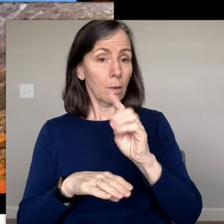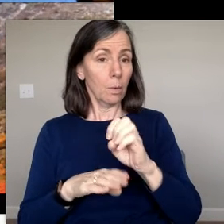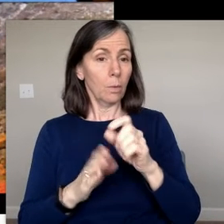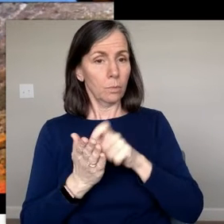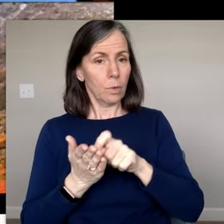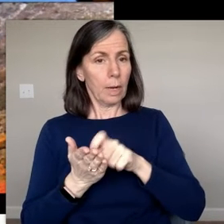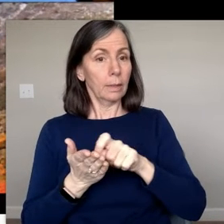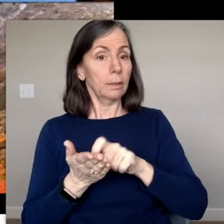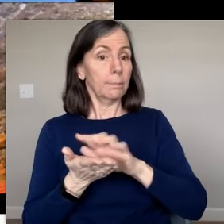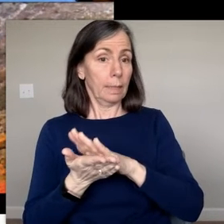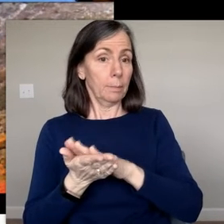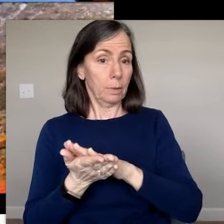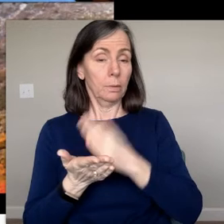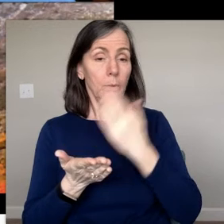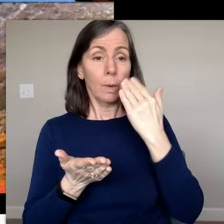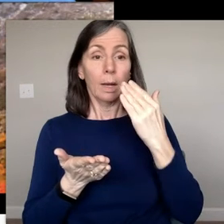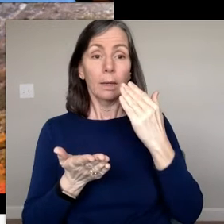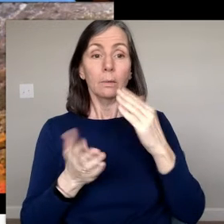paper.